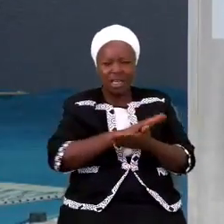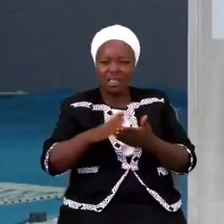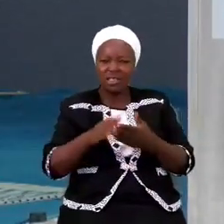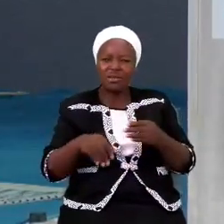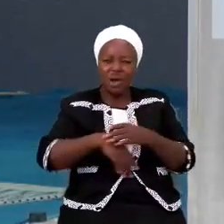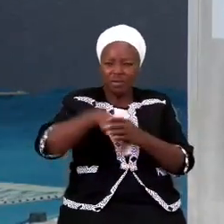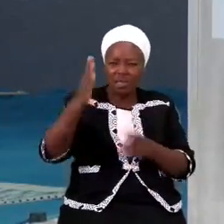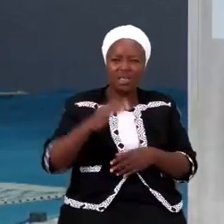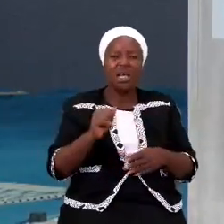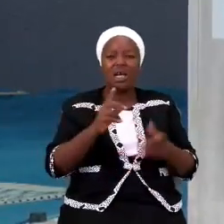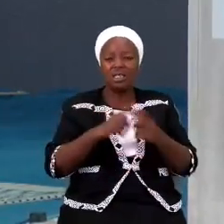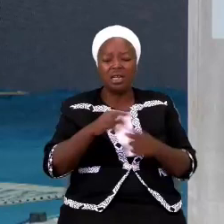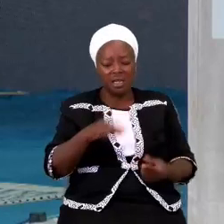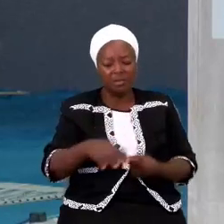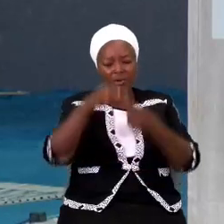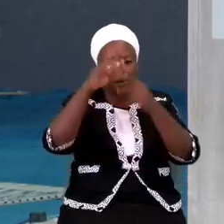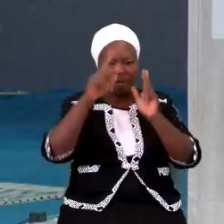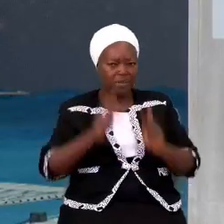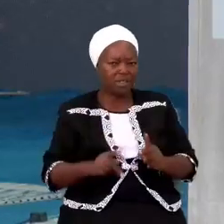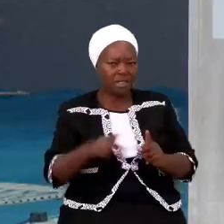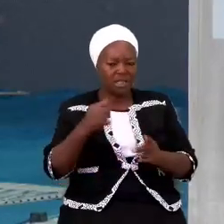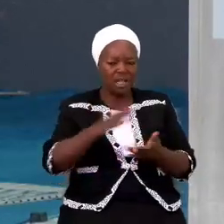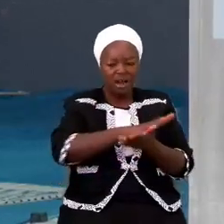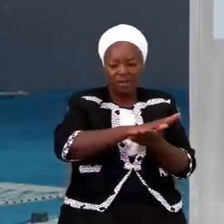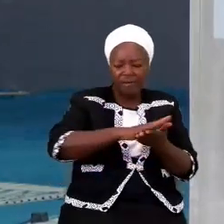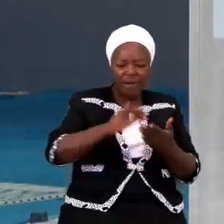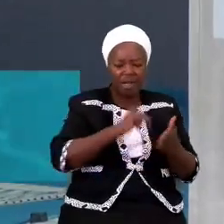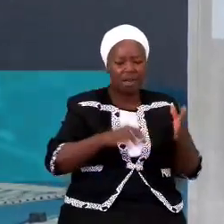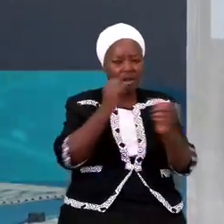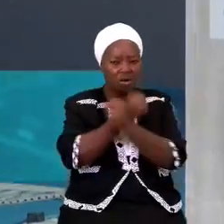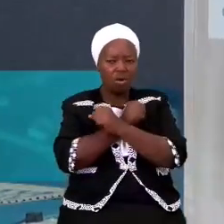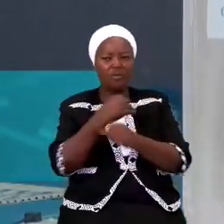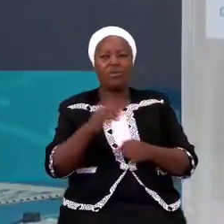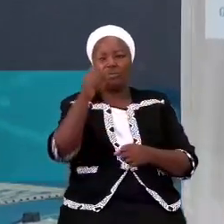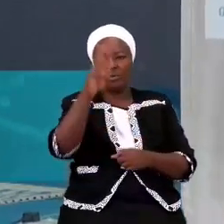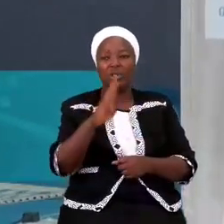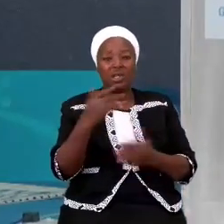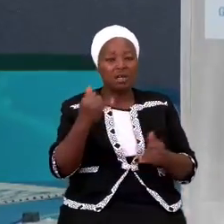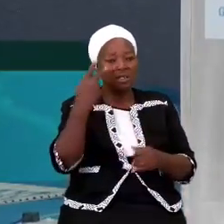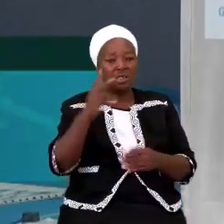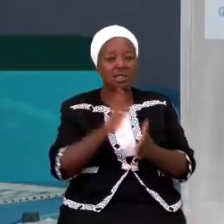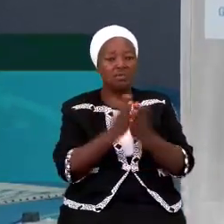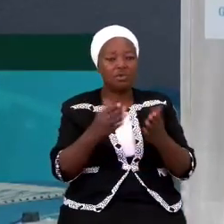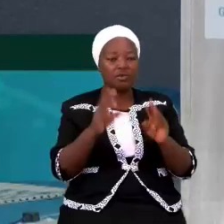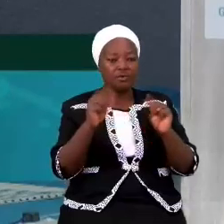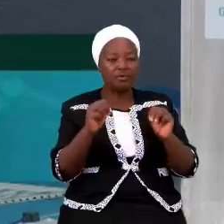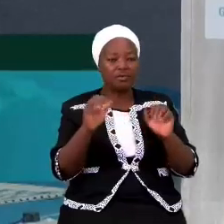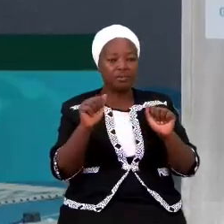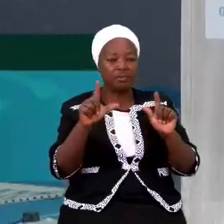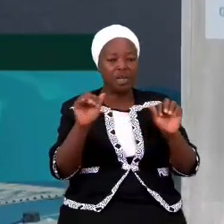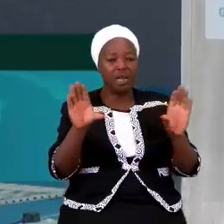at Malachi chapter 3, and we're looking at verse 2. Malachi chapter 3, we're looking at verse 2. But